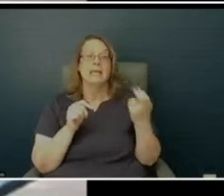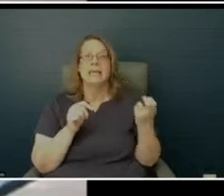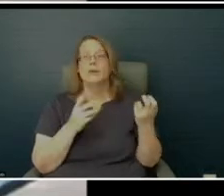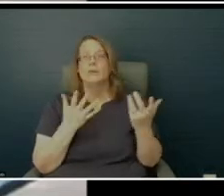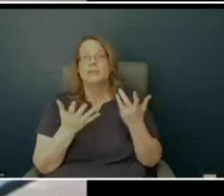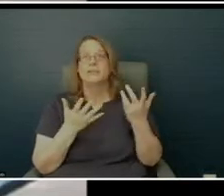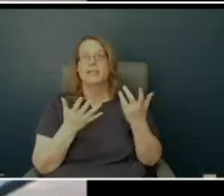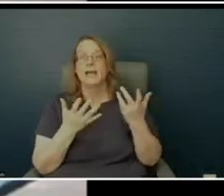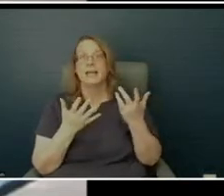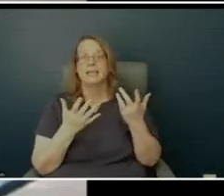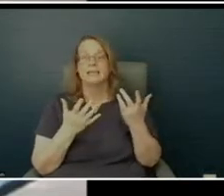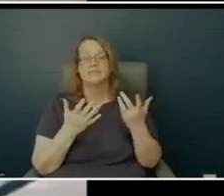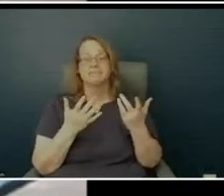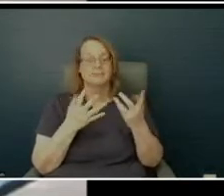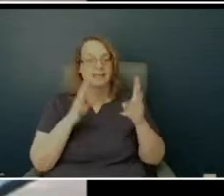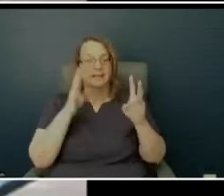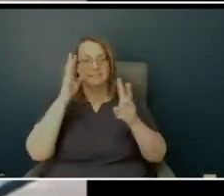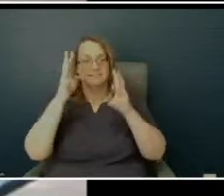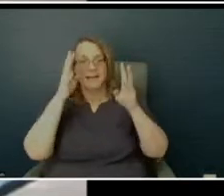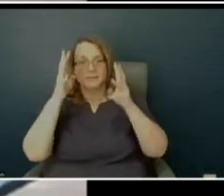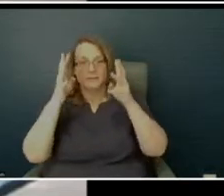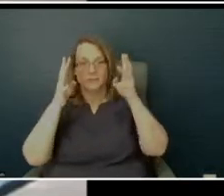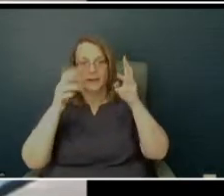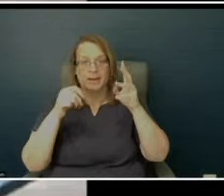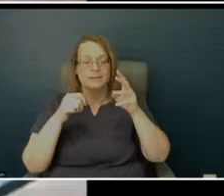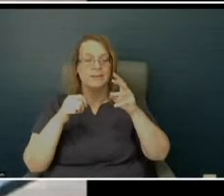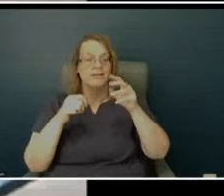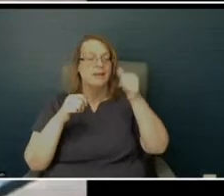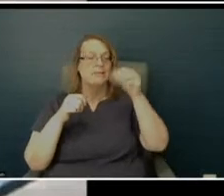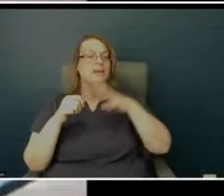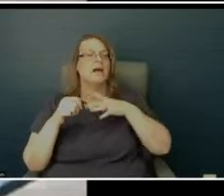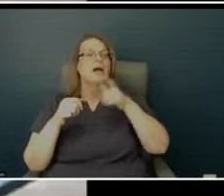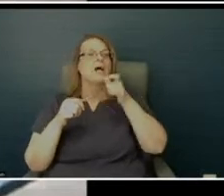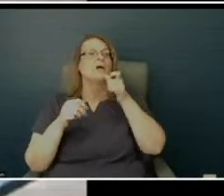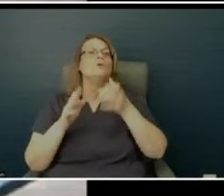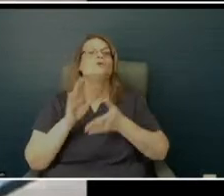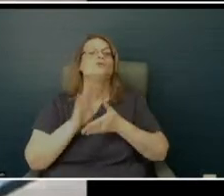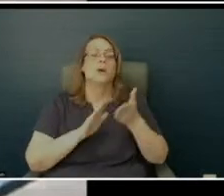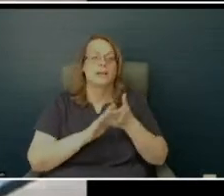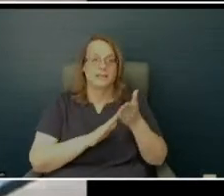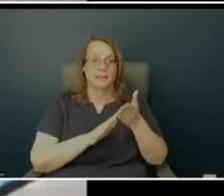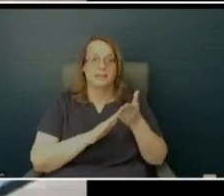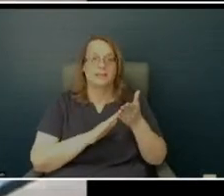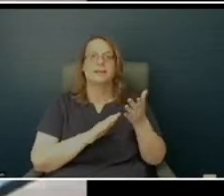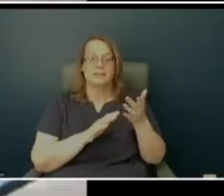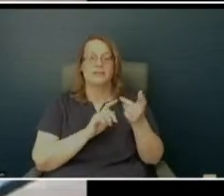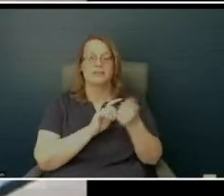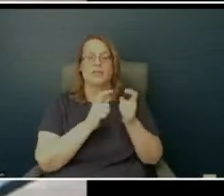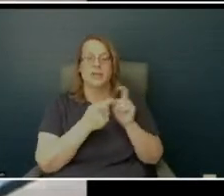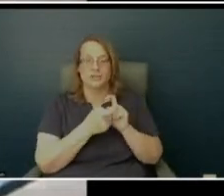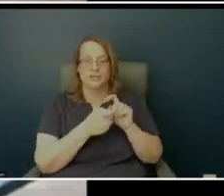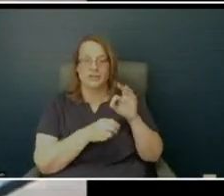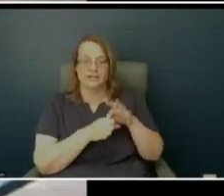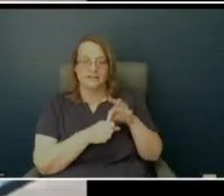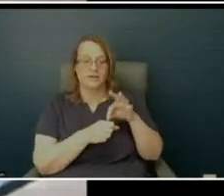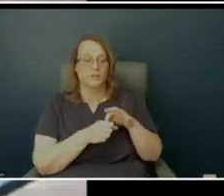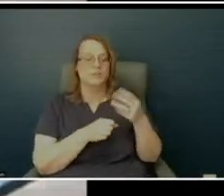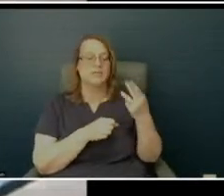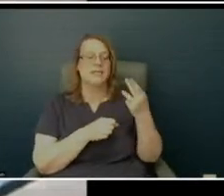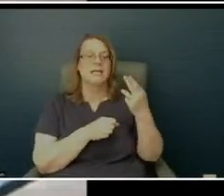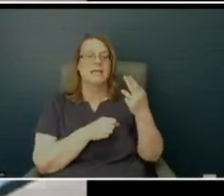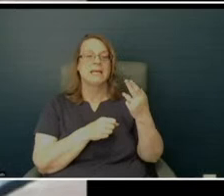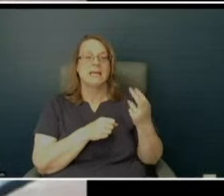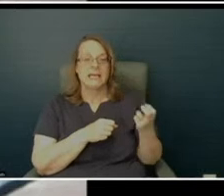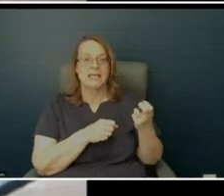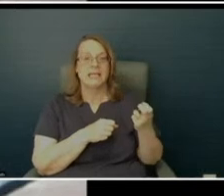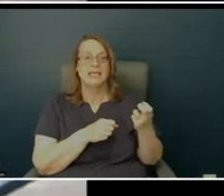but anyway, the guy running the operation of changing the votes. And that he was doing this in